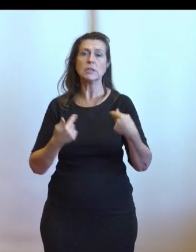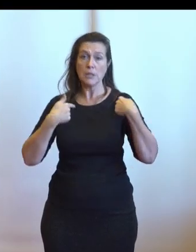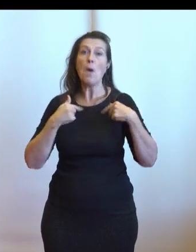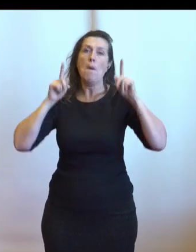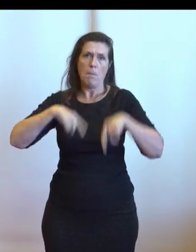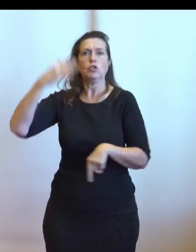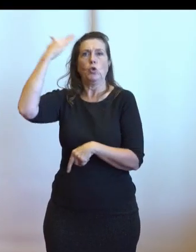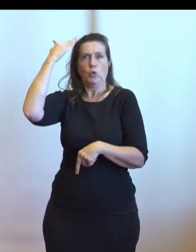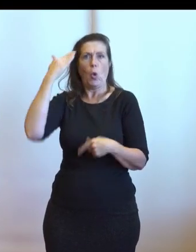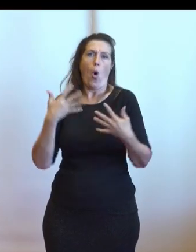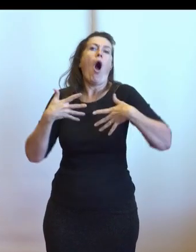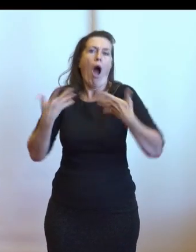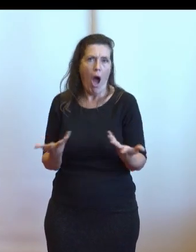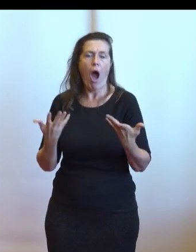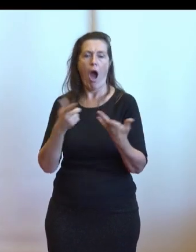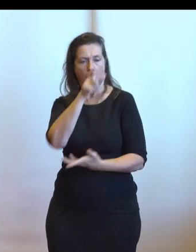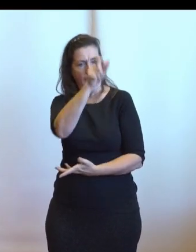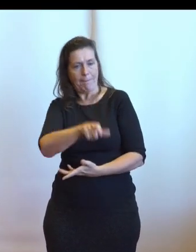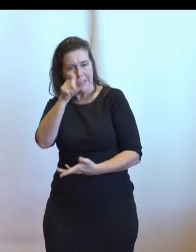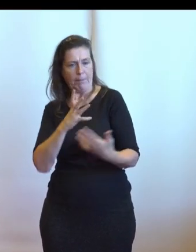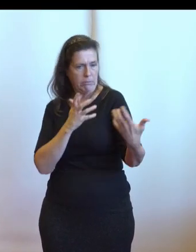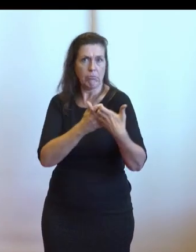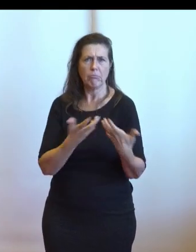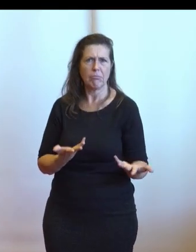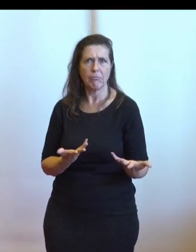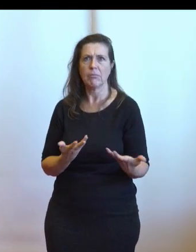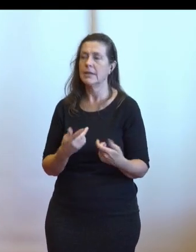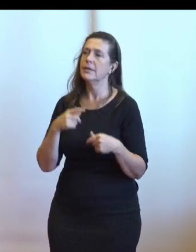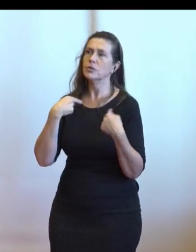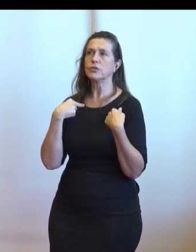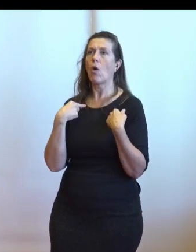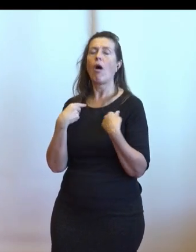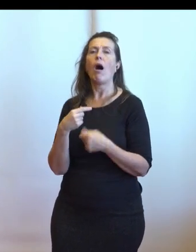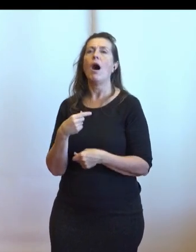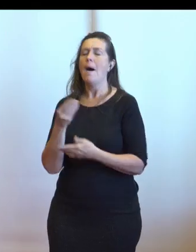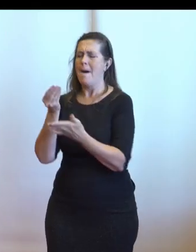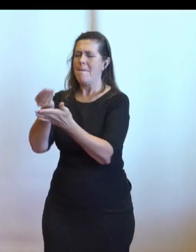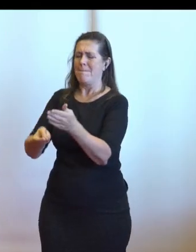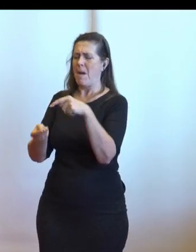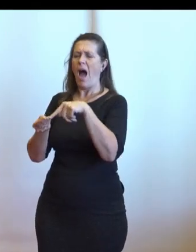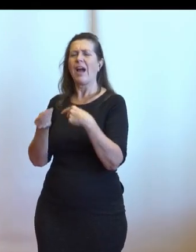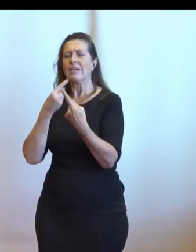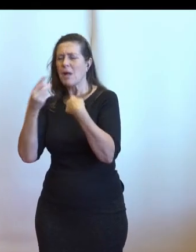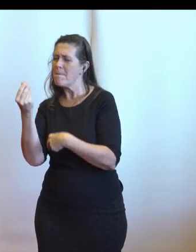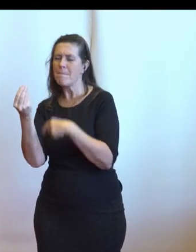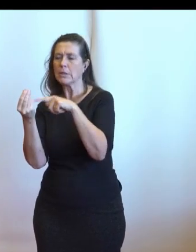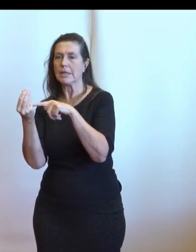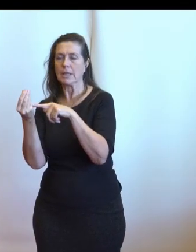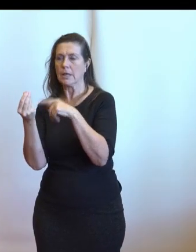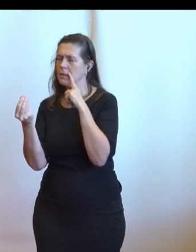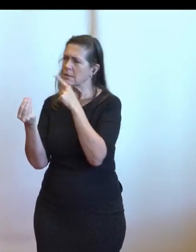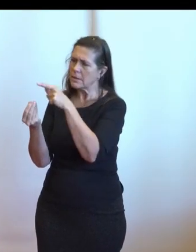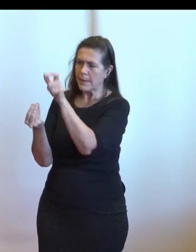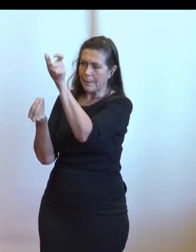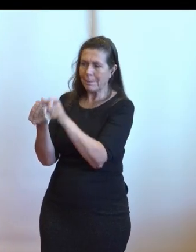for example. So that, I think that's an interesting challenge that I don't think is being talked about as much as the buying of services, which